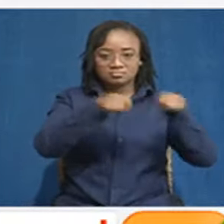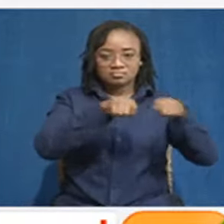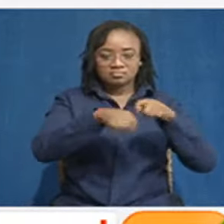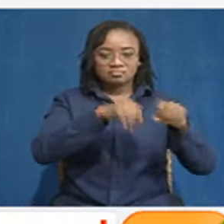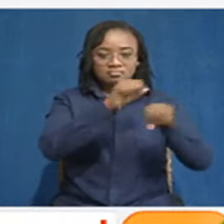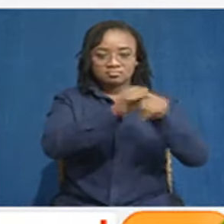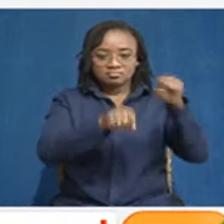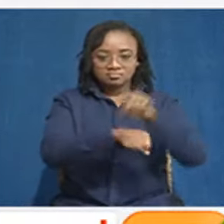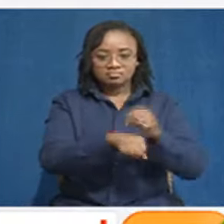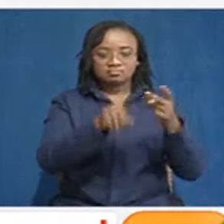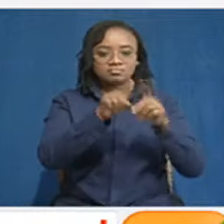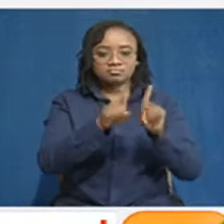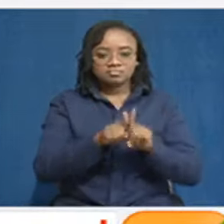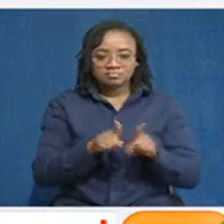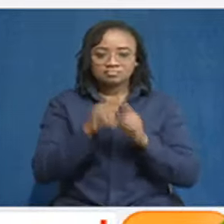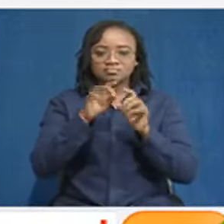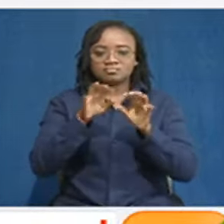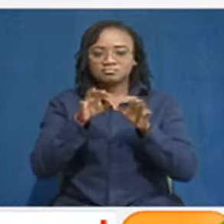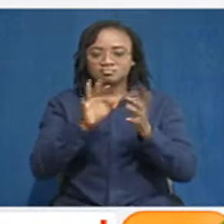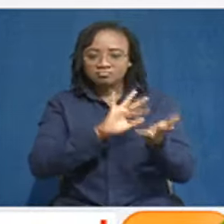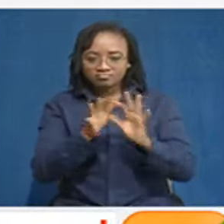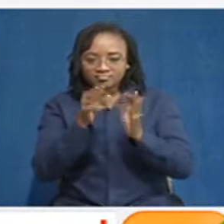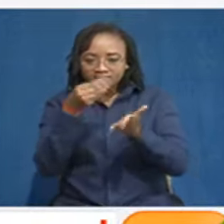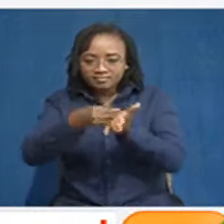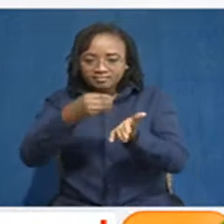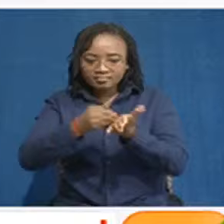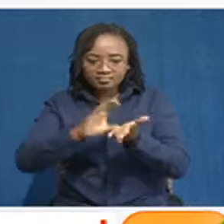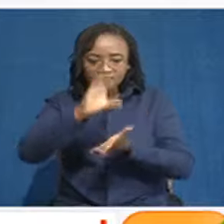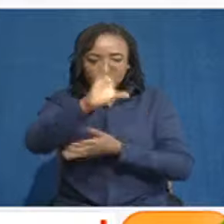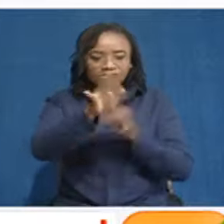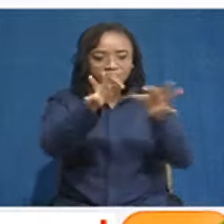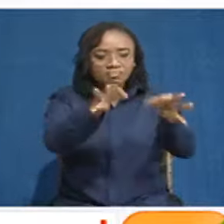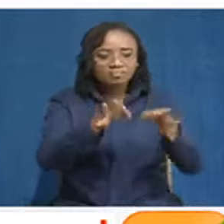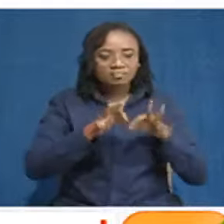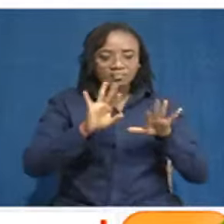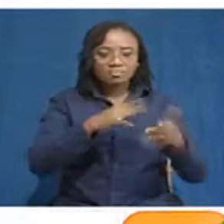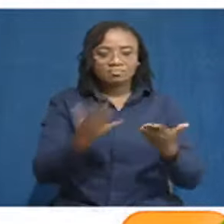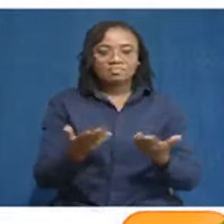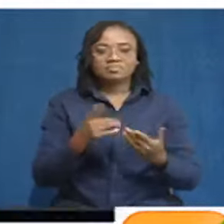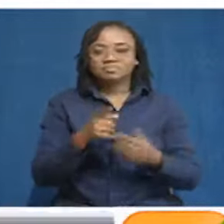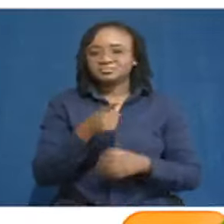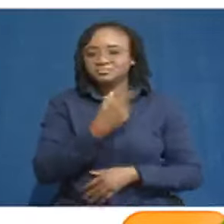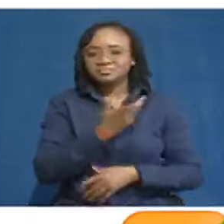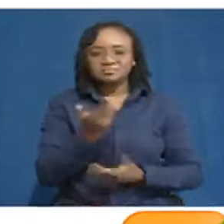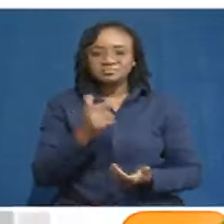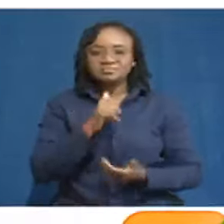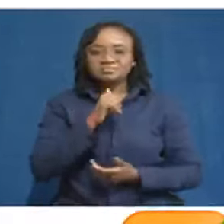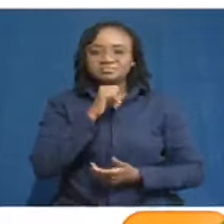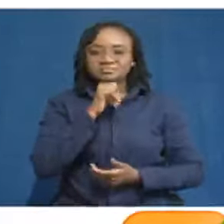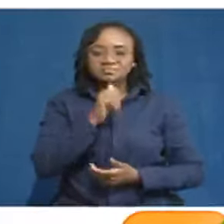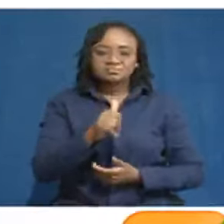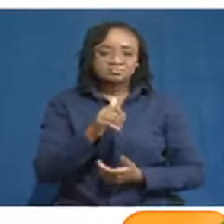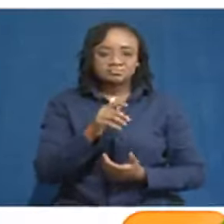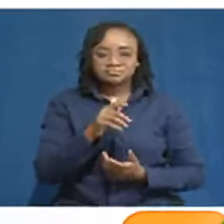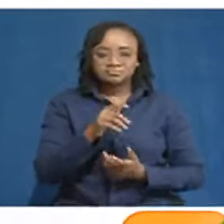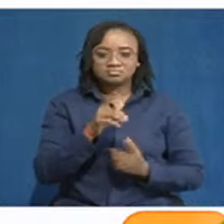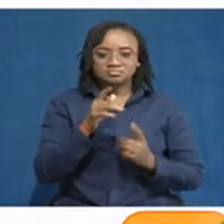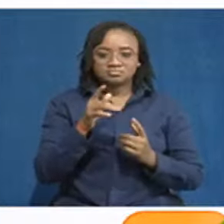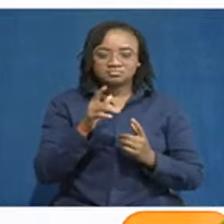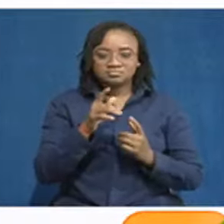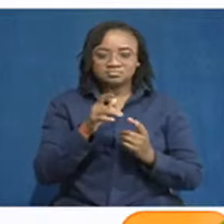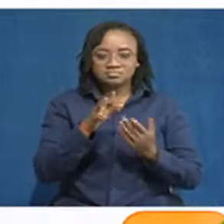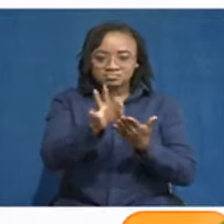accountability structures are wanting. All of you want to see out, you want to see government, you want to blame